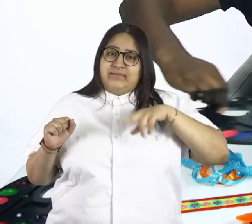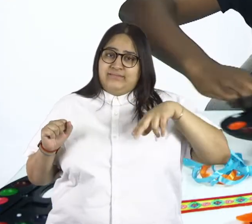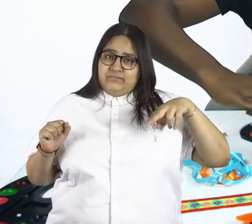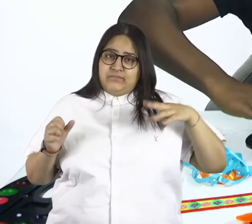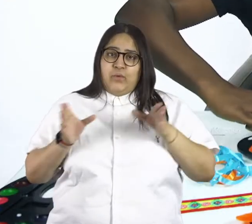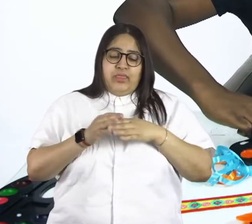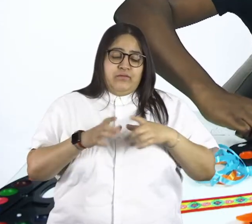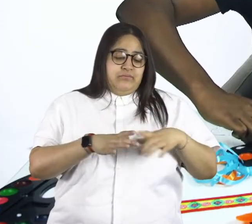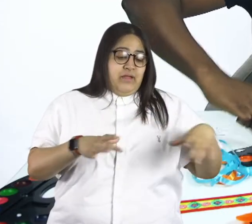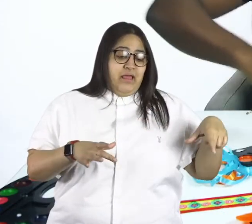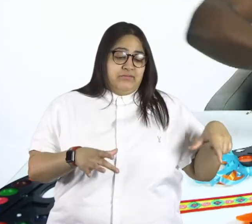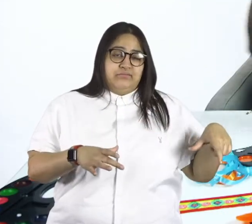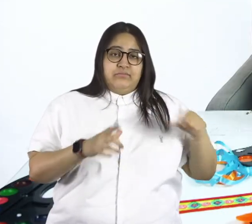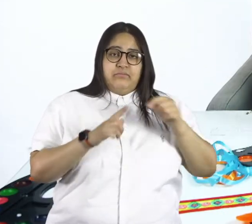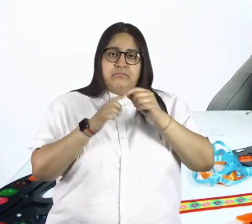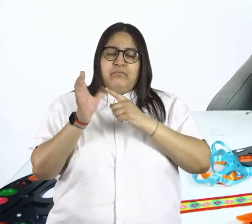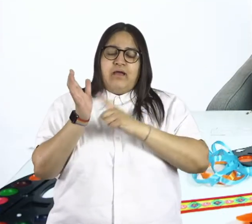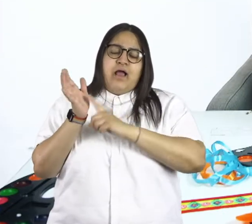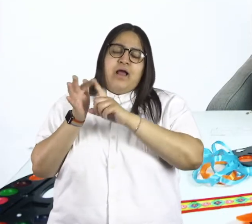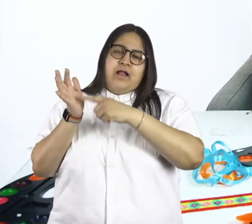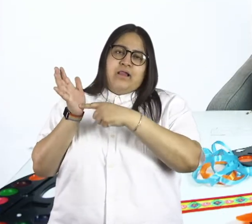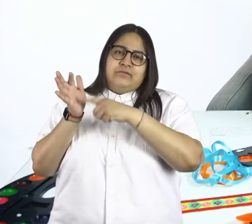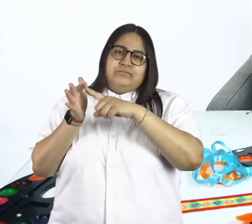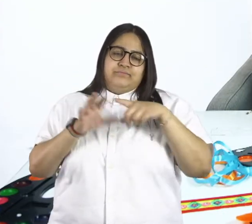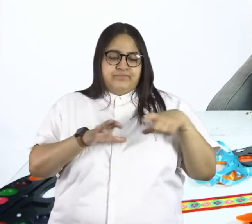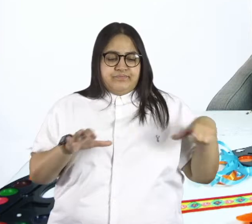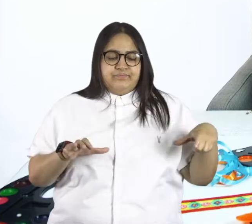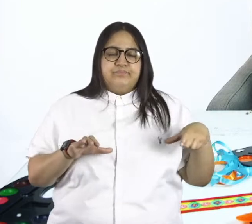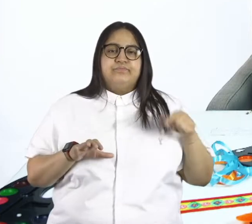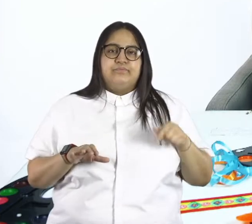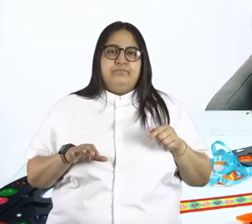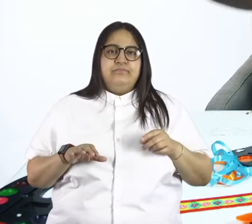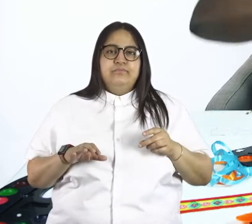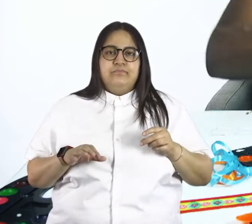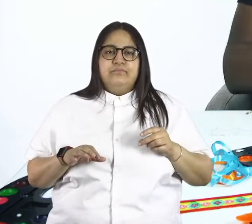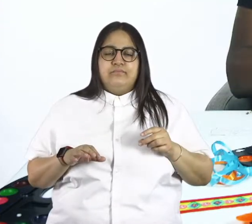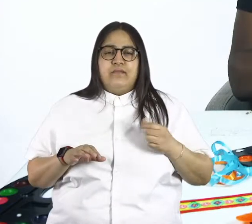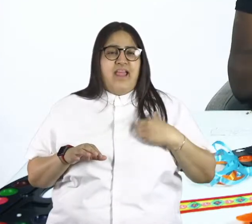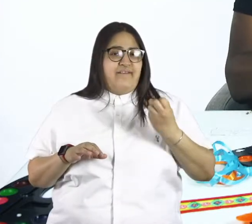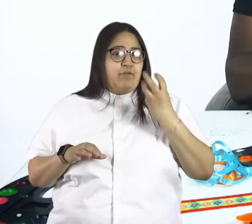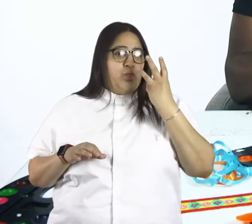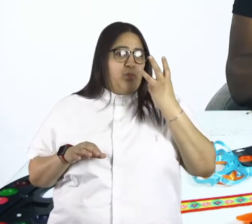palette. So I've got three, you don't have to have three